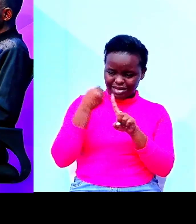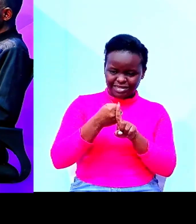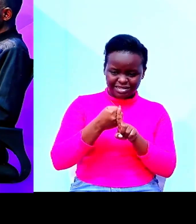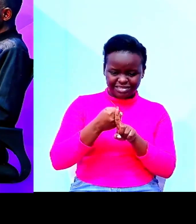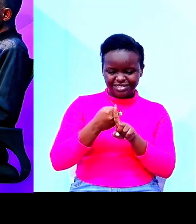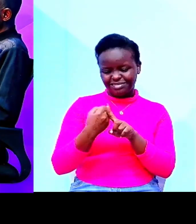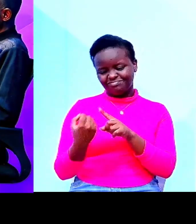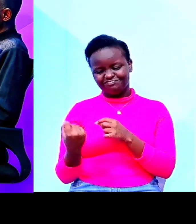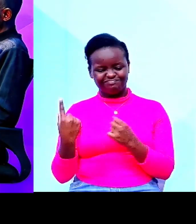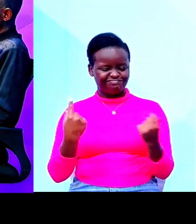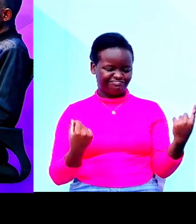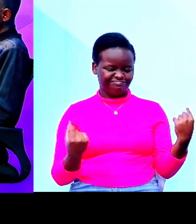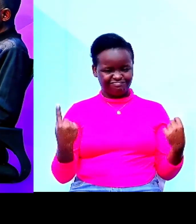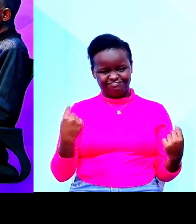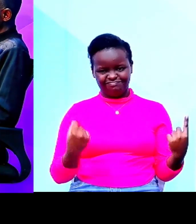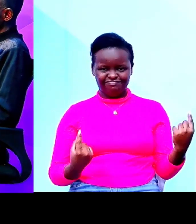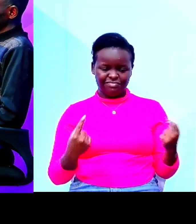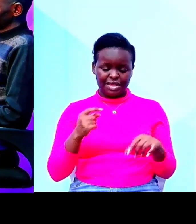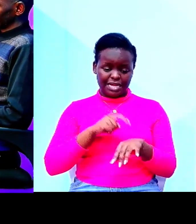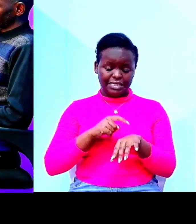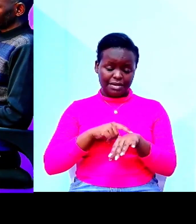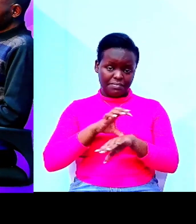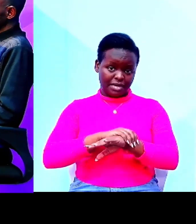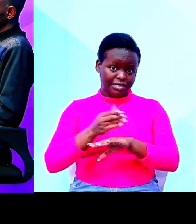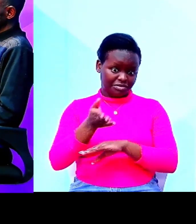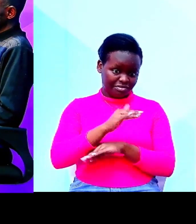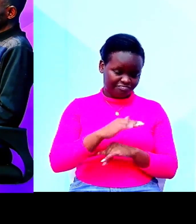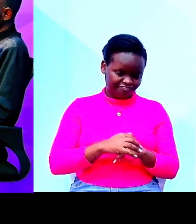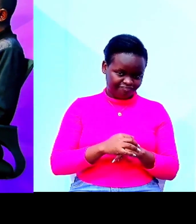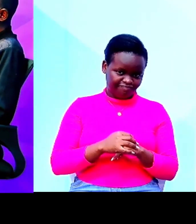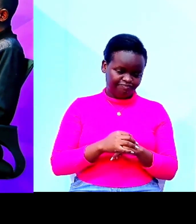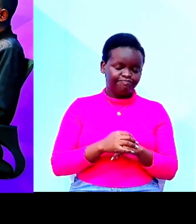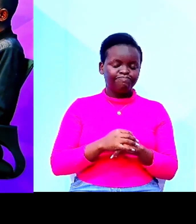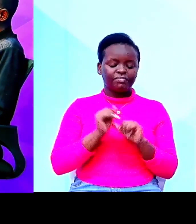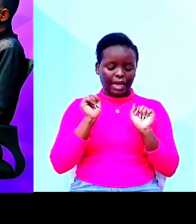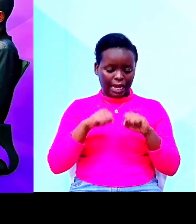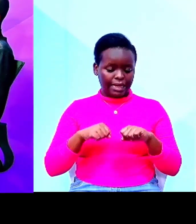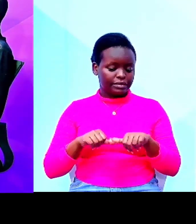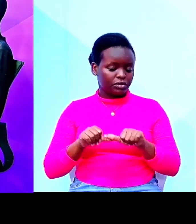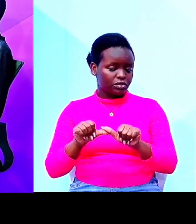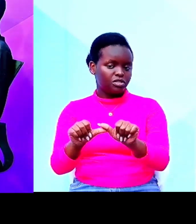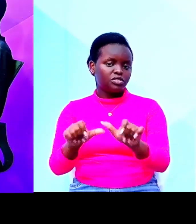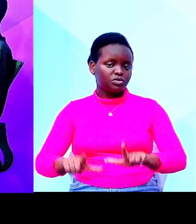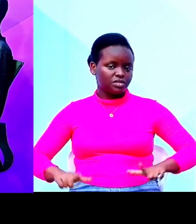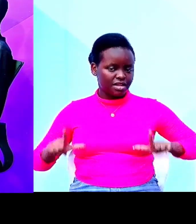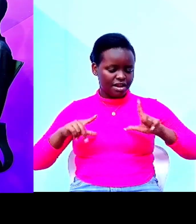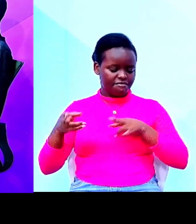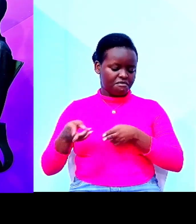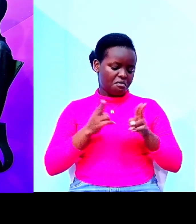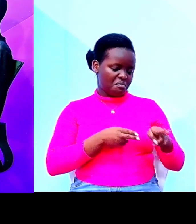but when you recover, you can just continue with your life normally.